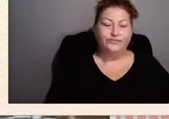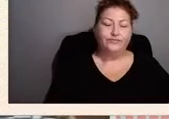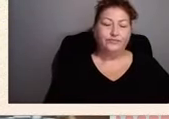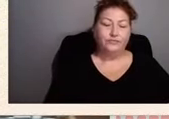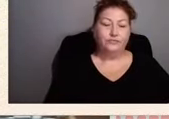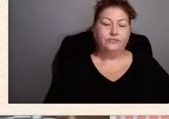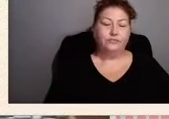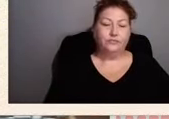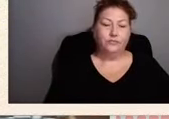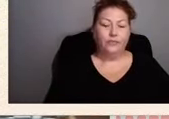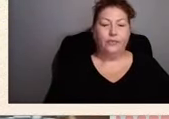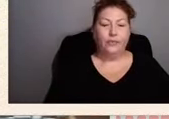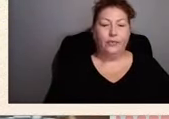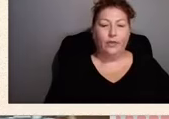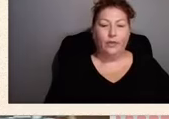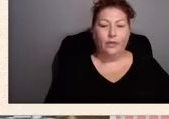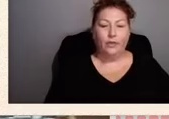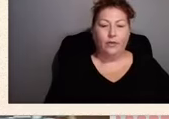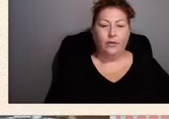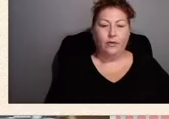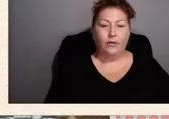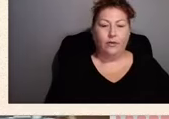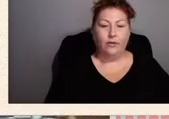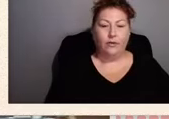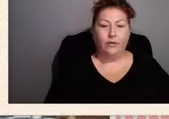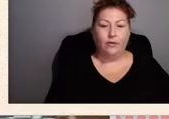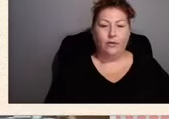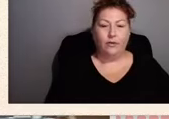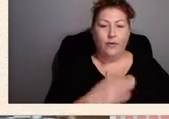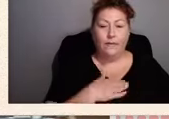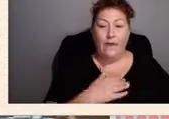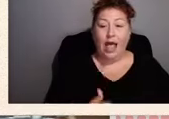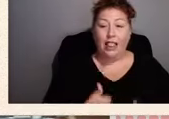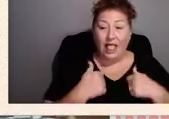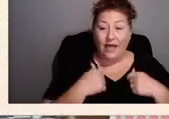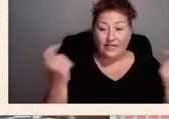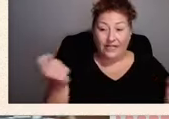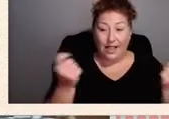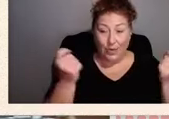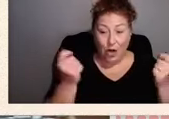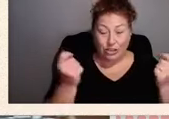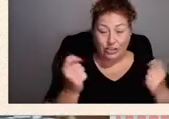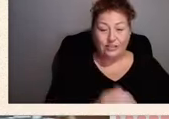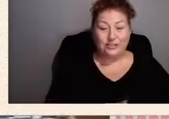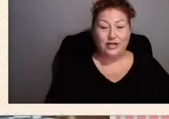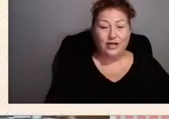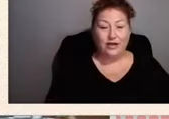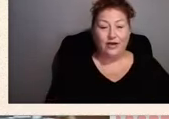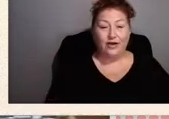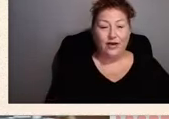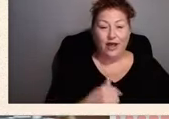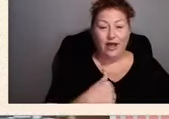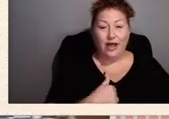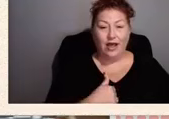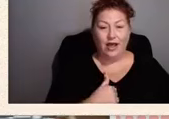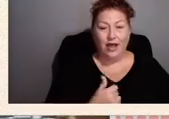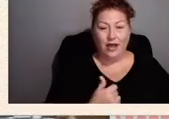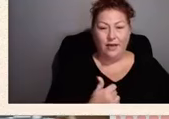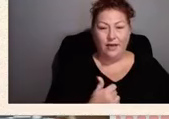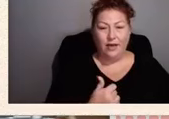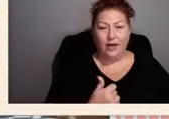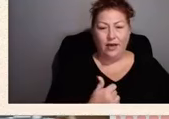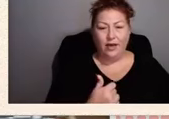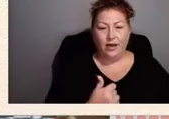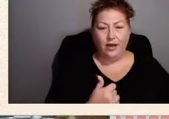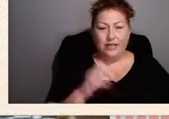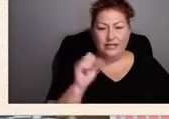My life celebrations are I'm a sophomore of South Florida